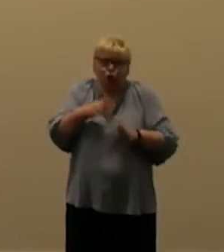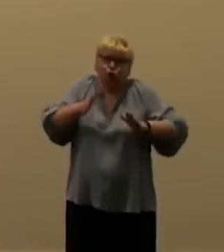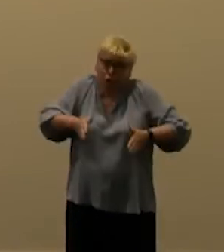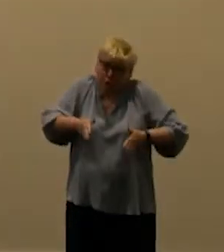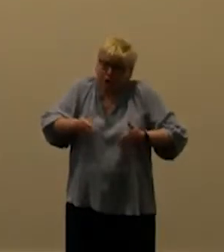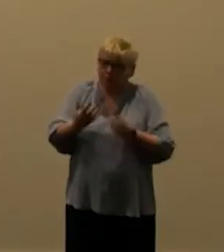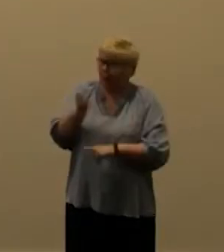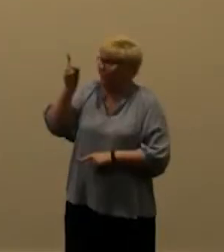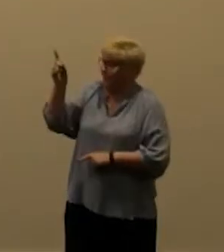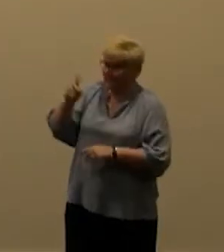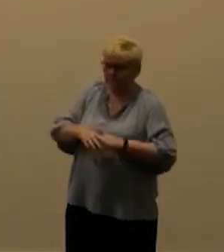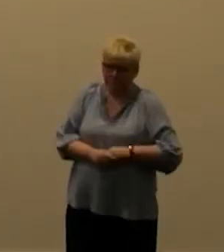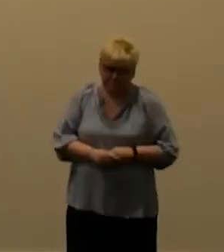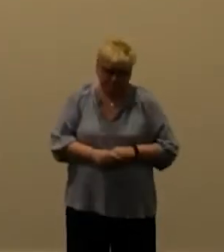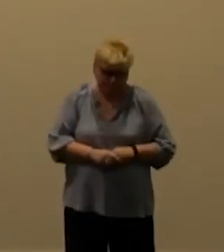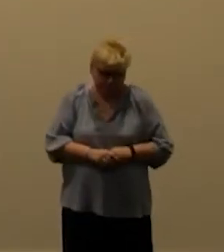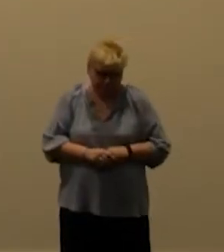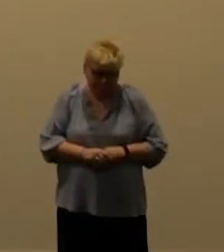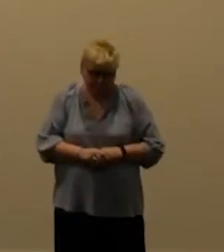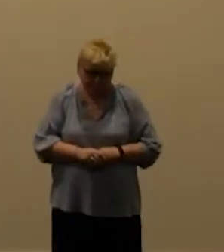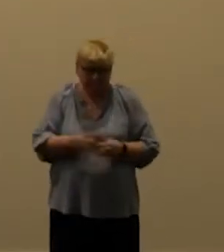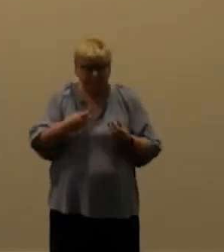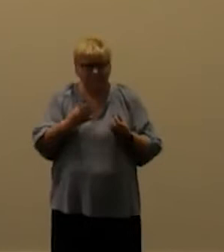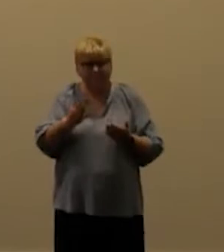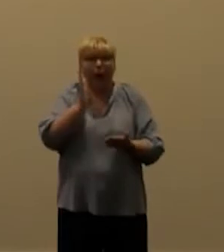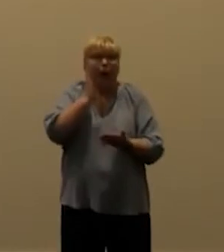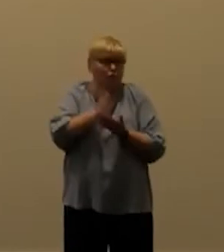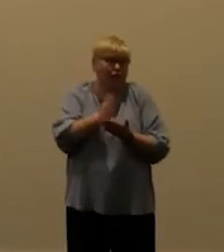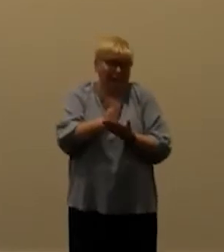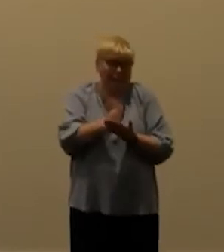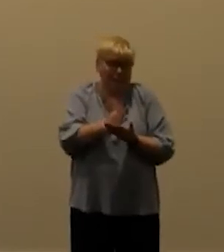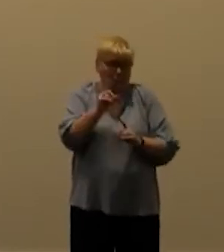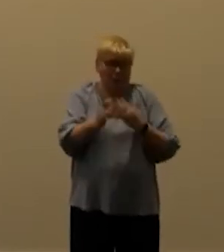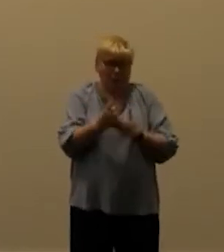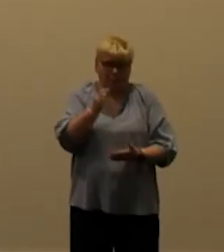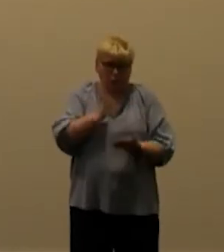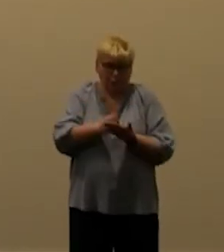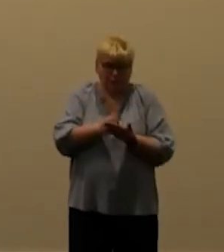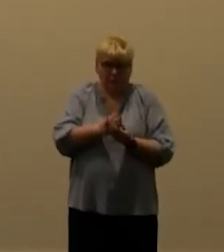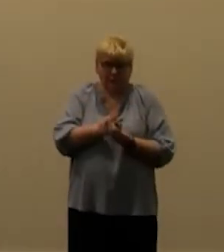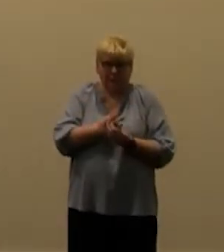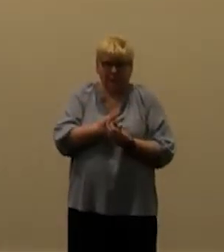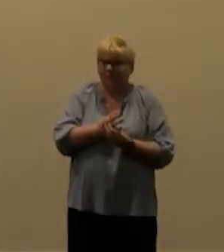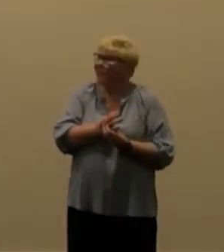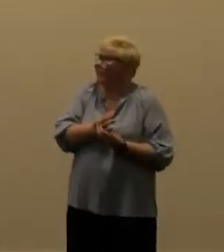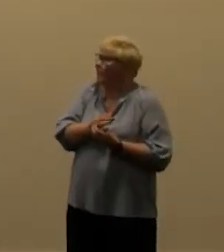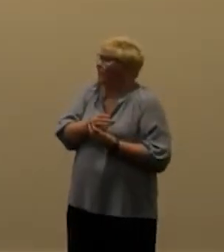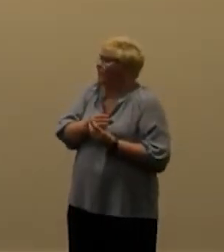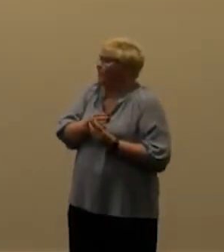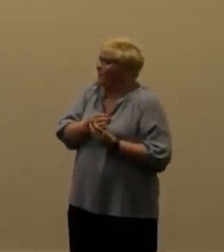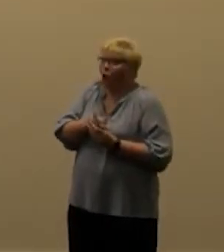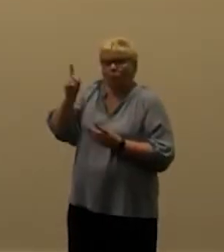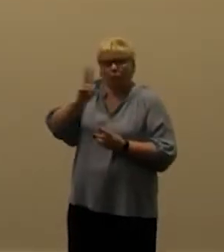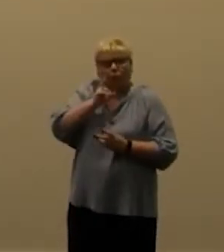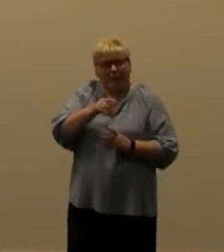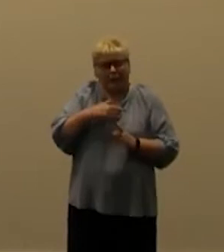Now, the real world example I'd like to give, this is the one that I really like the look of. So it's kind of taking what we've seen in